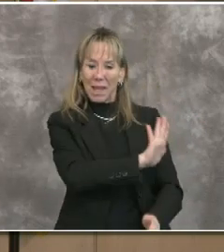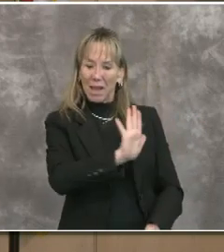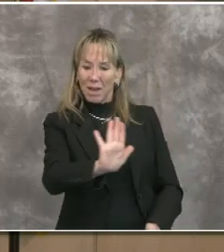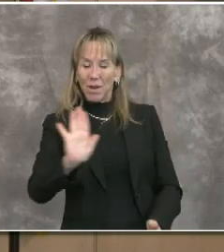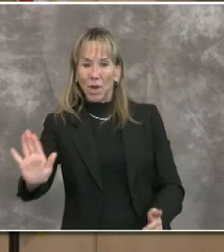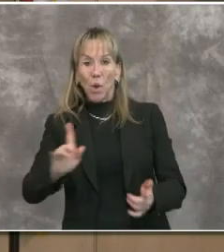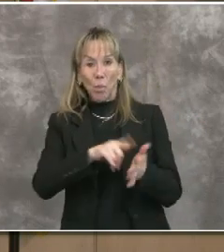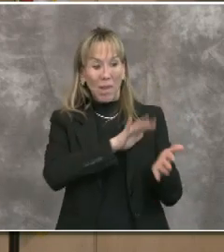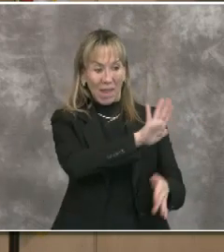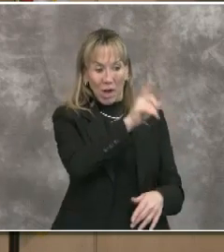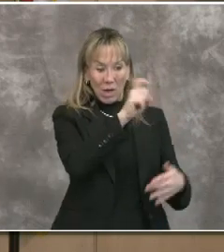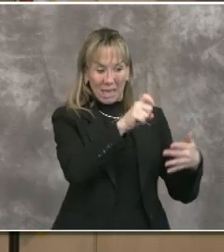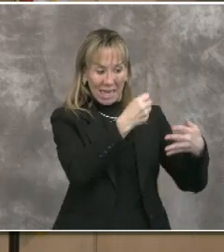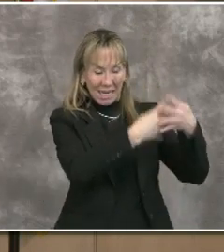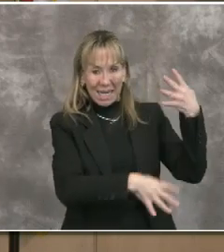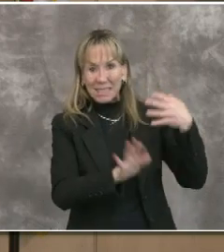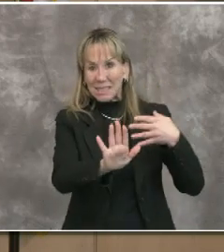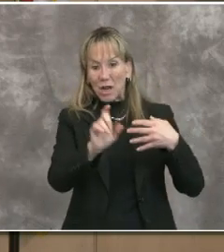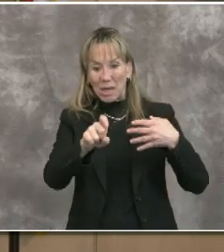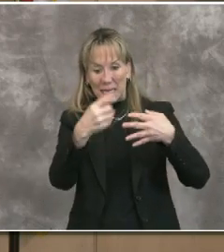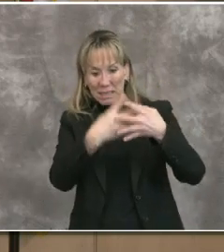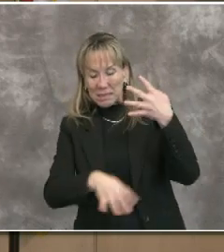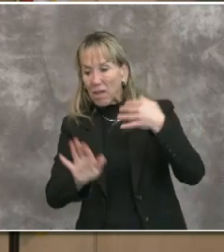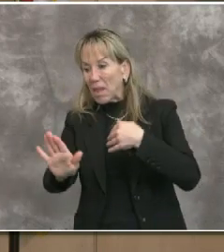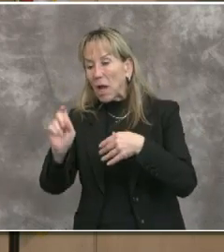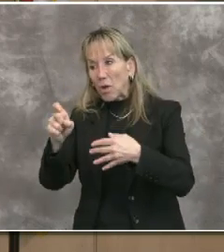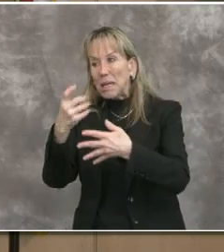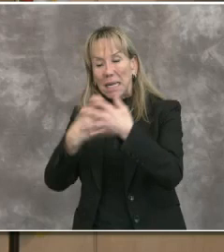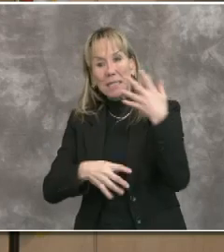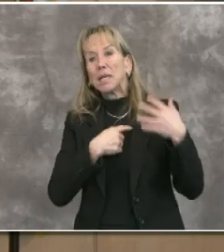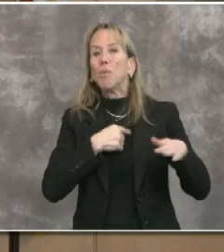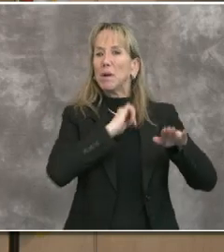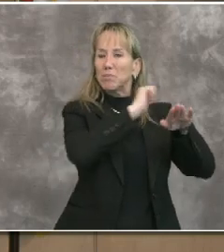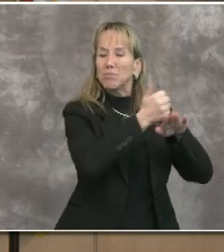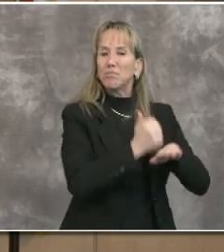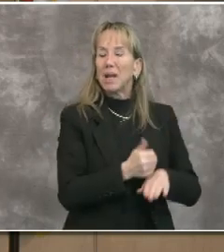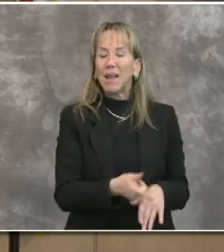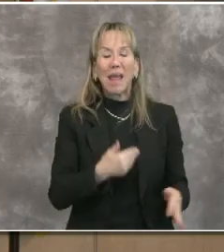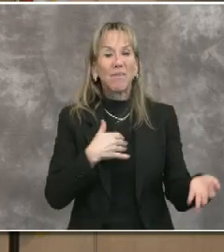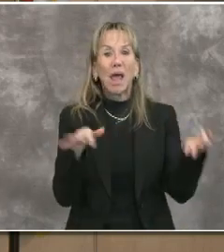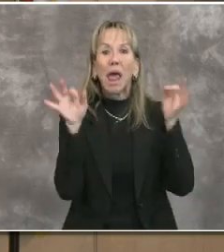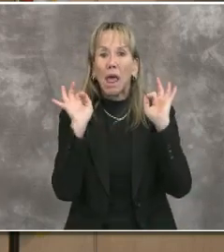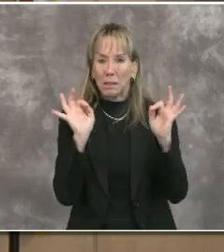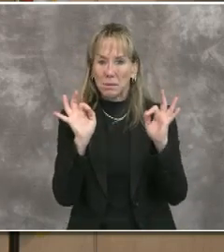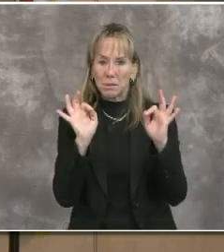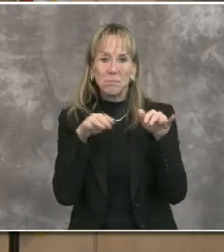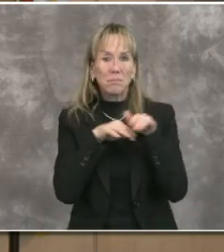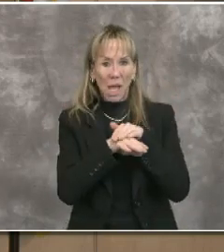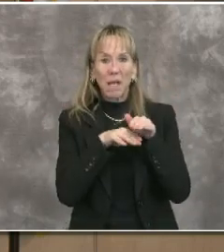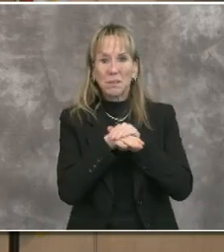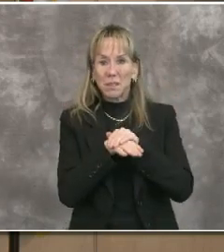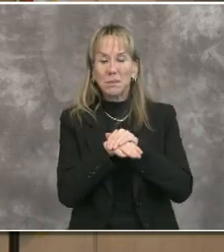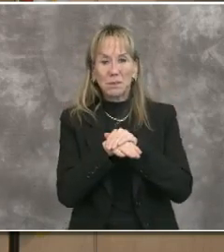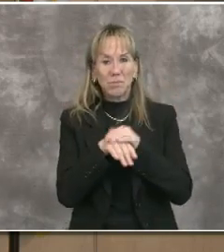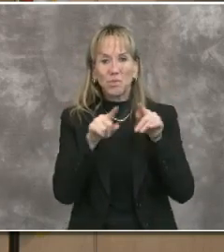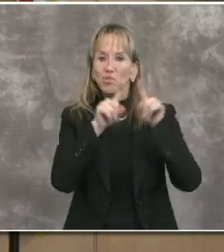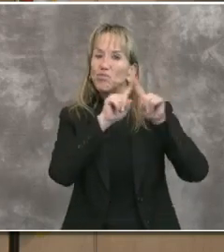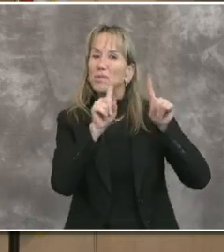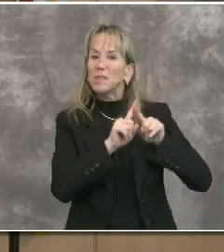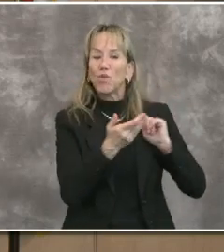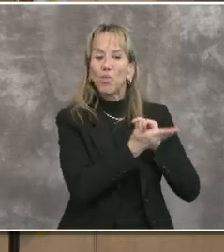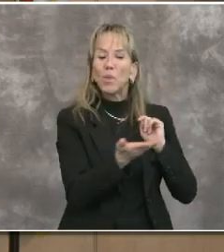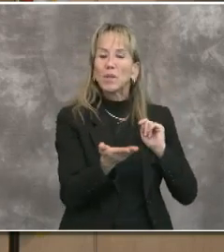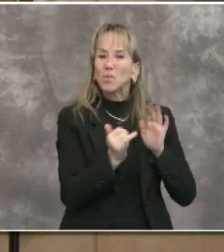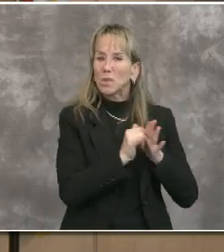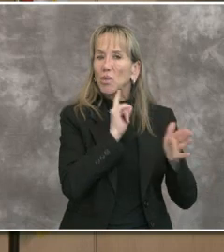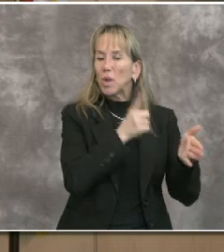discharge planners and hospitals have dealt with for years. And they have excellent access to the different kinds of resources that are